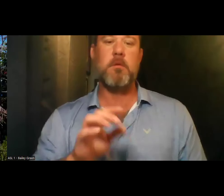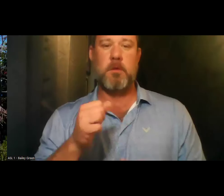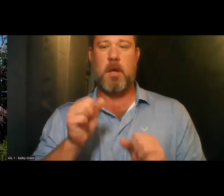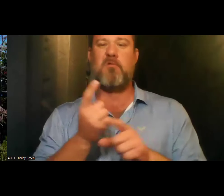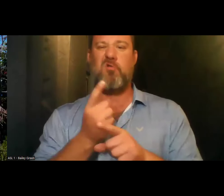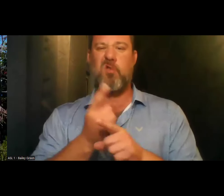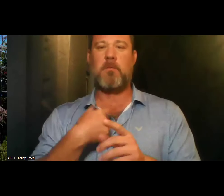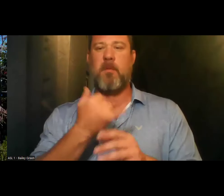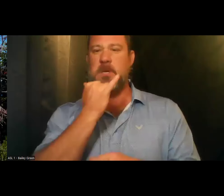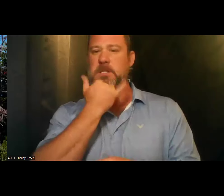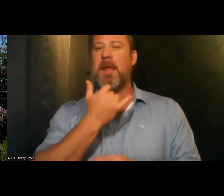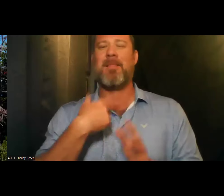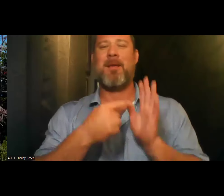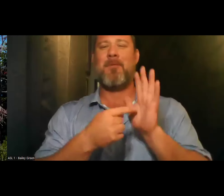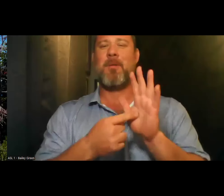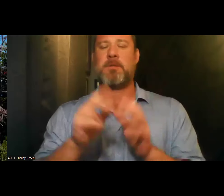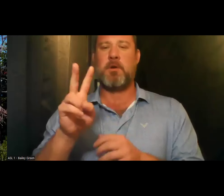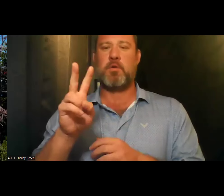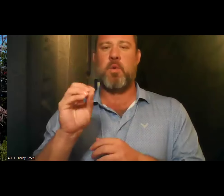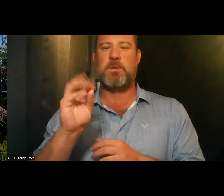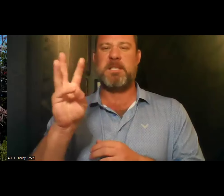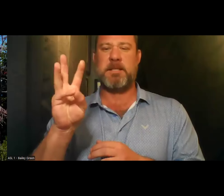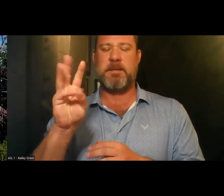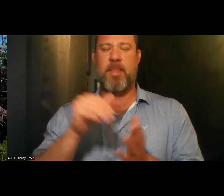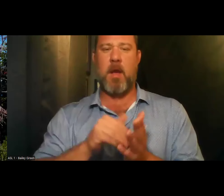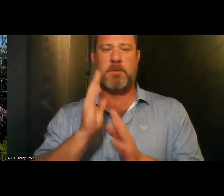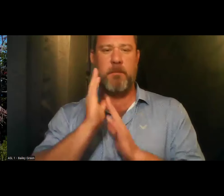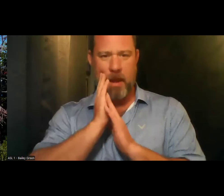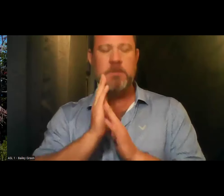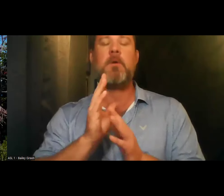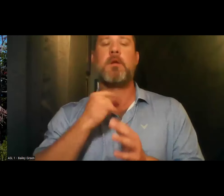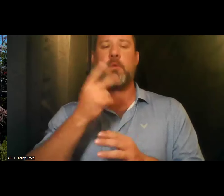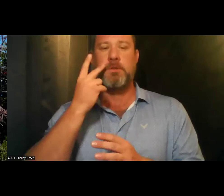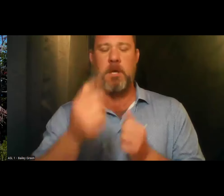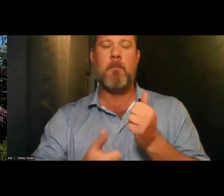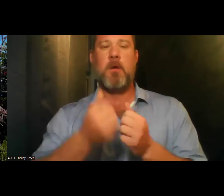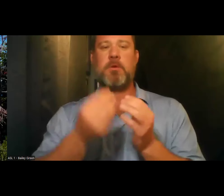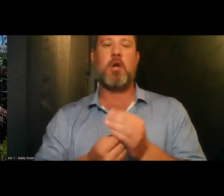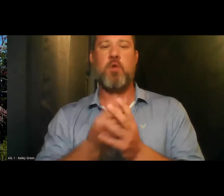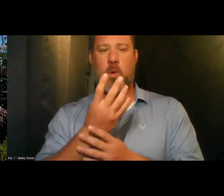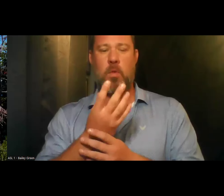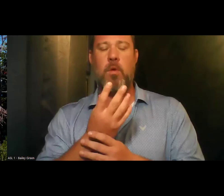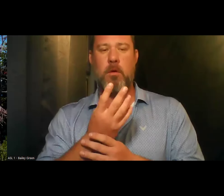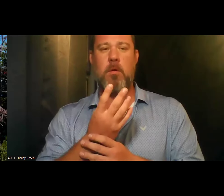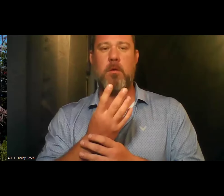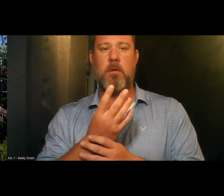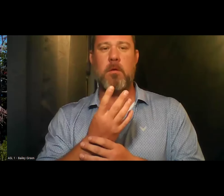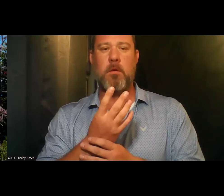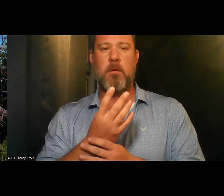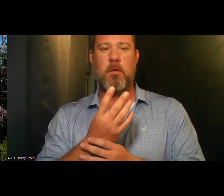mistake. That represents 206,000 beds. That's where we're seeing the most growth. We're actually seeing